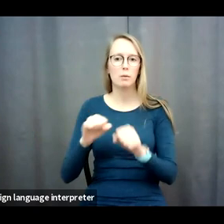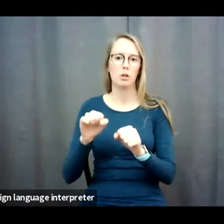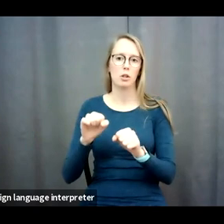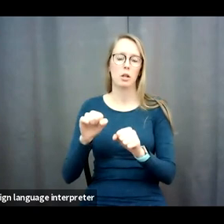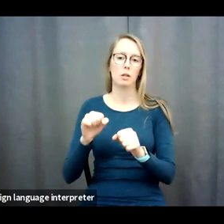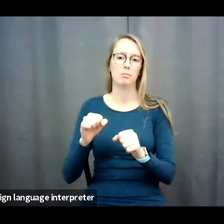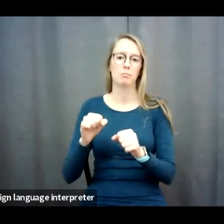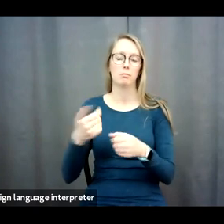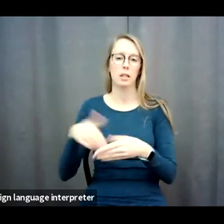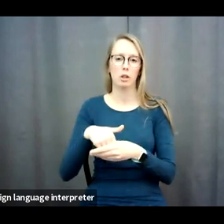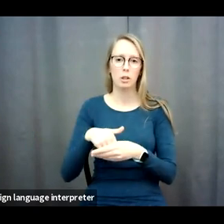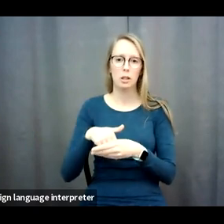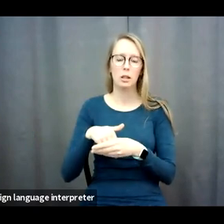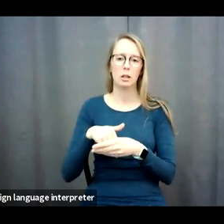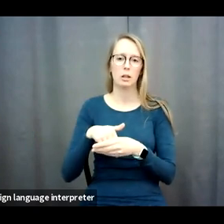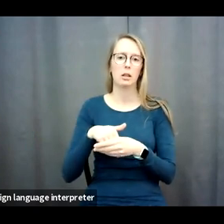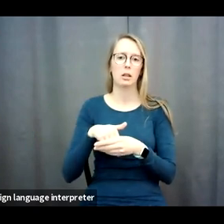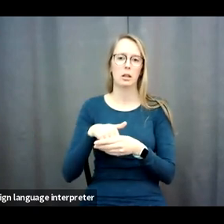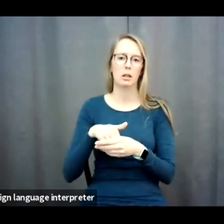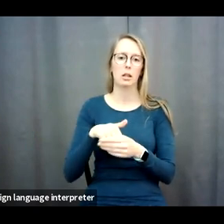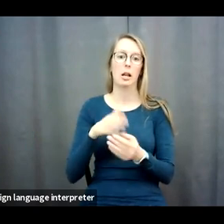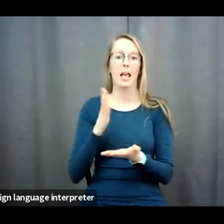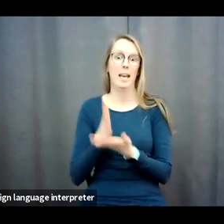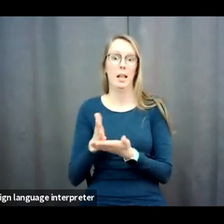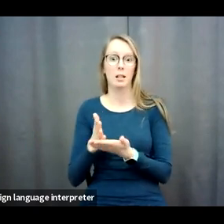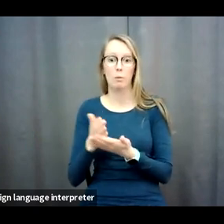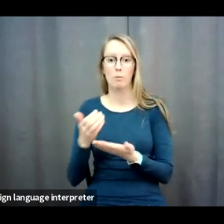participation or the right to participation.